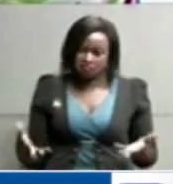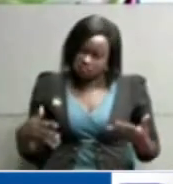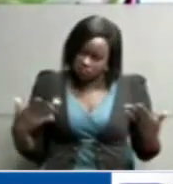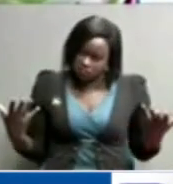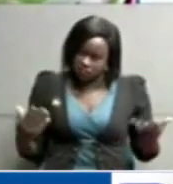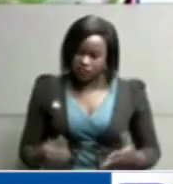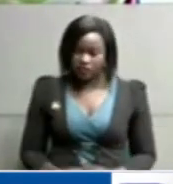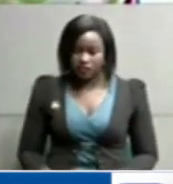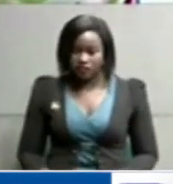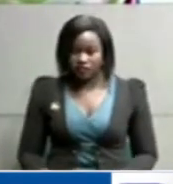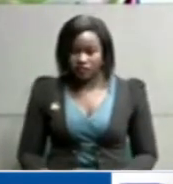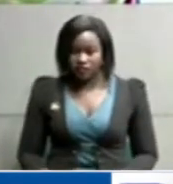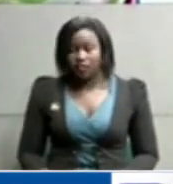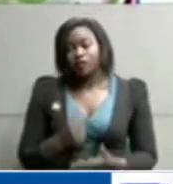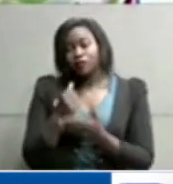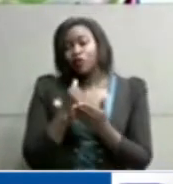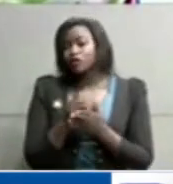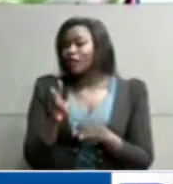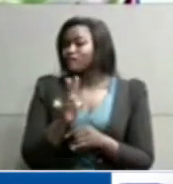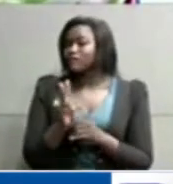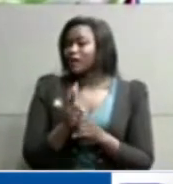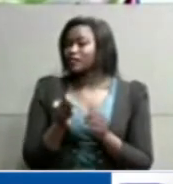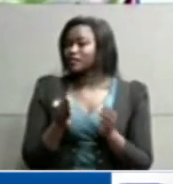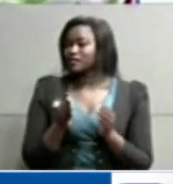Because, like smallpox,